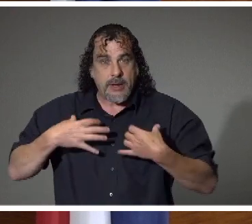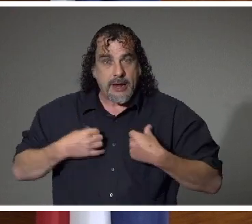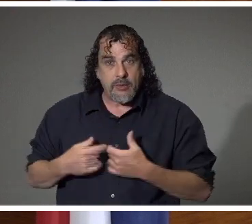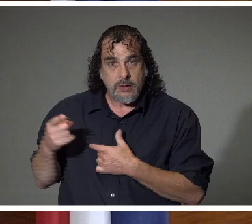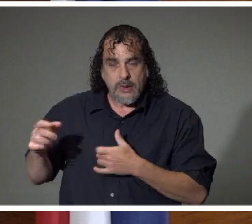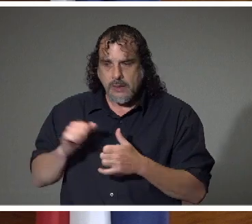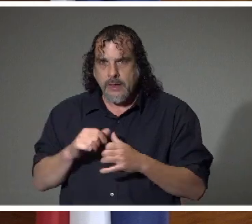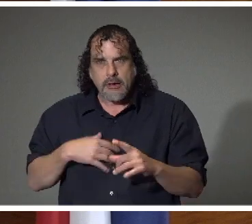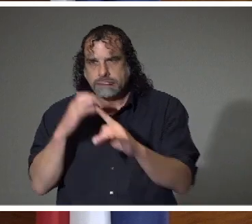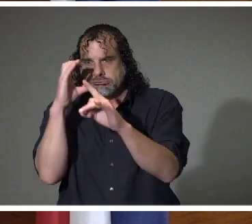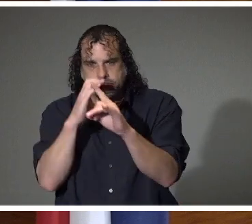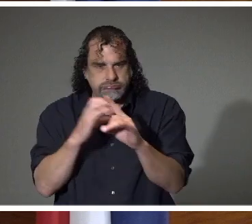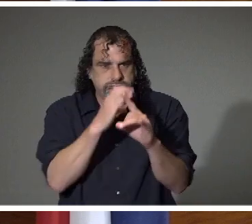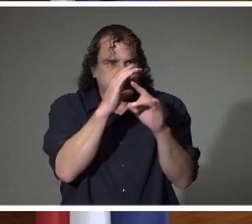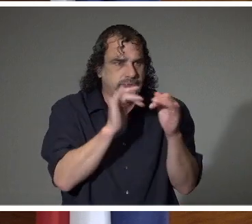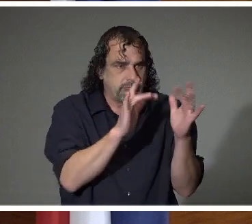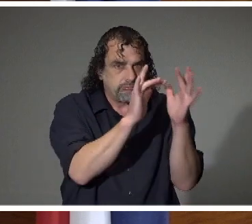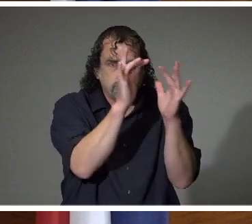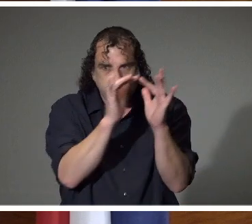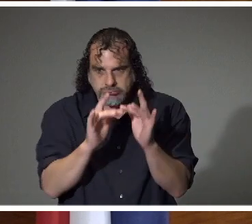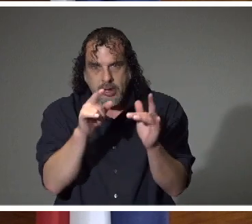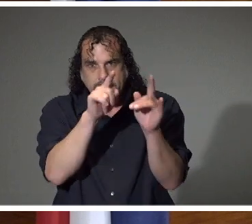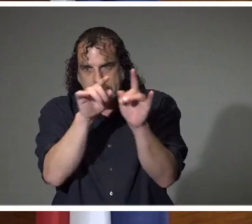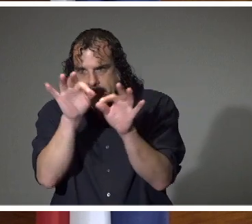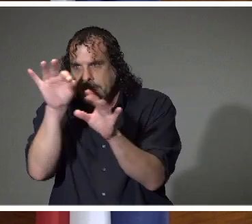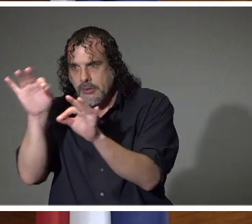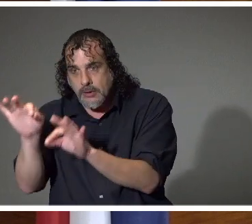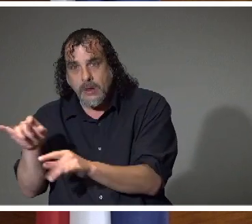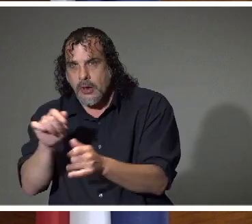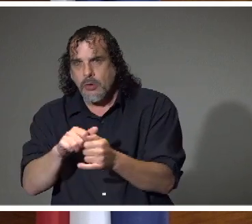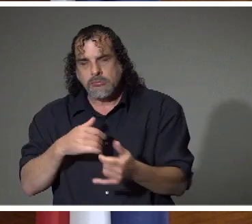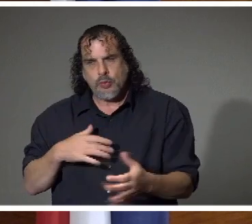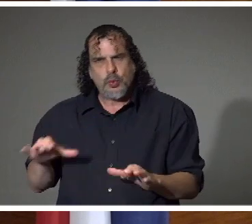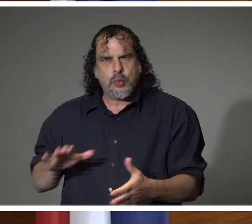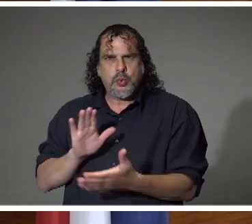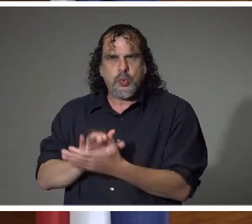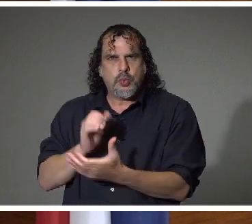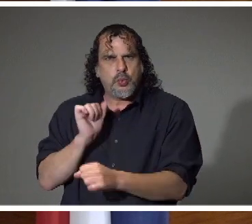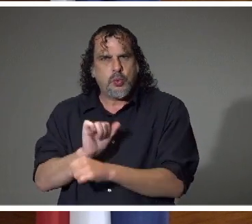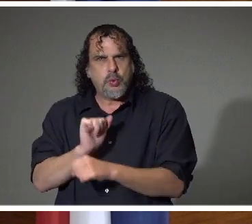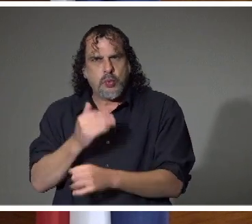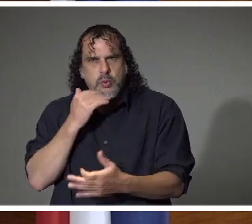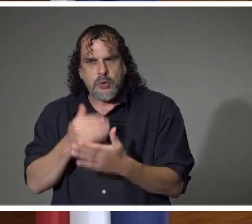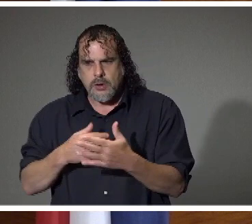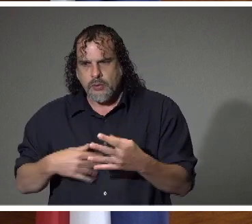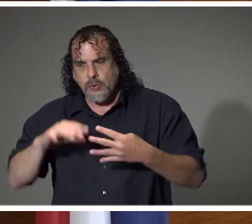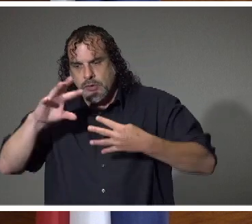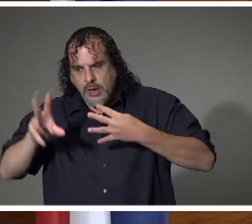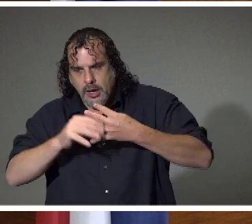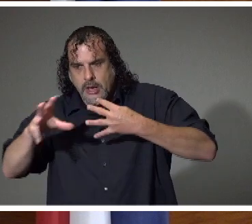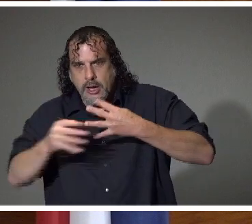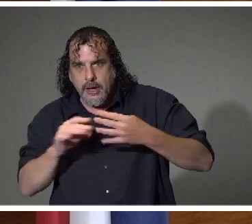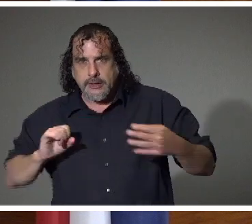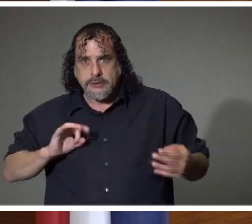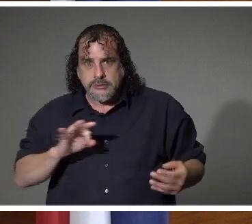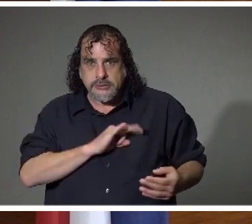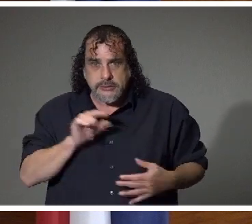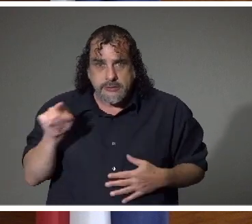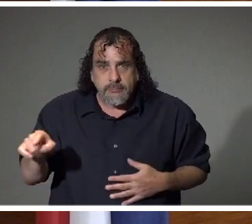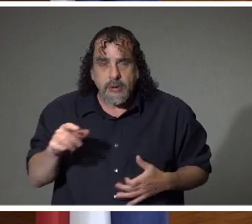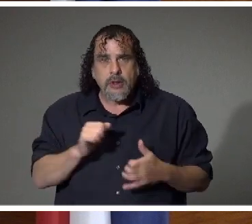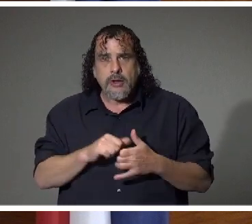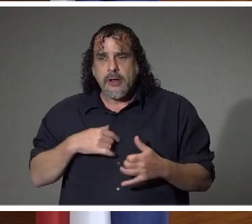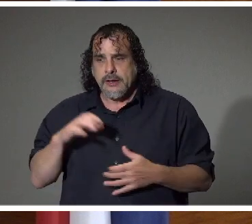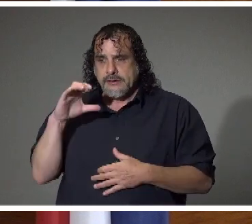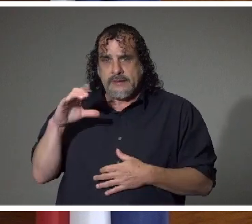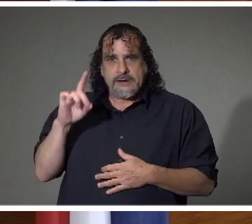doing tremendous work. We want to continue to add to them. There is some speculation that the CDC is going to send out teams